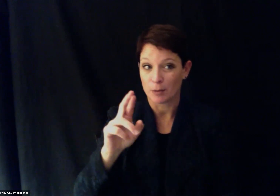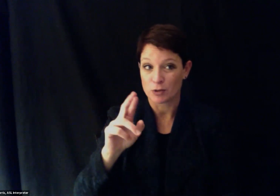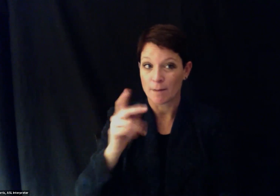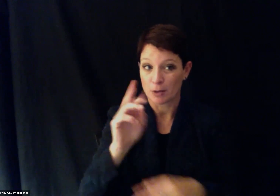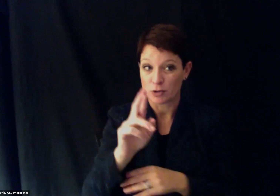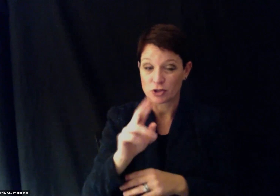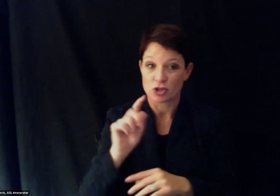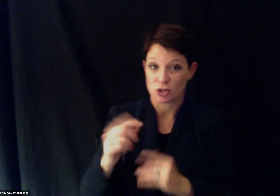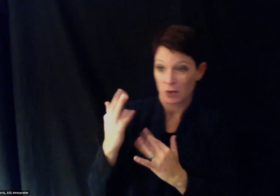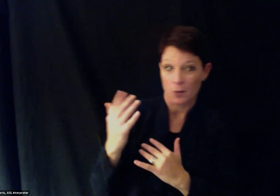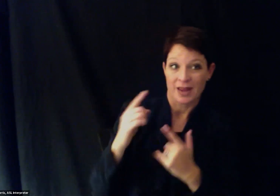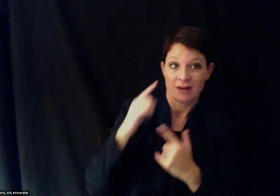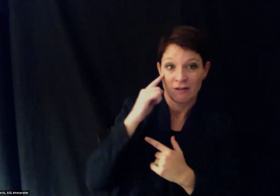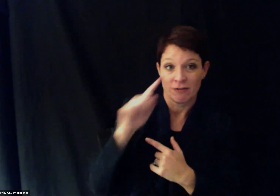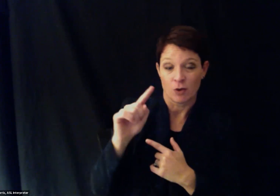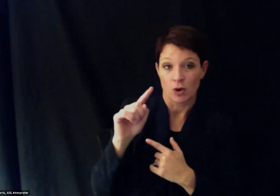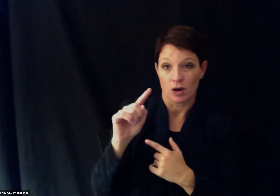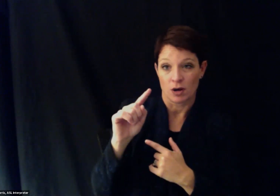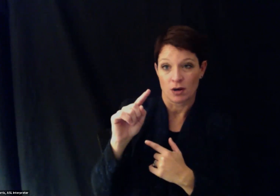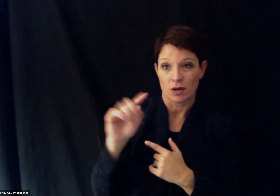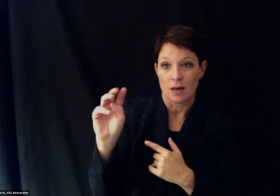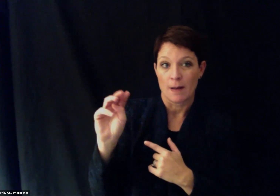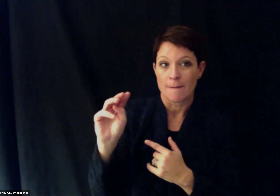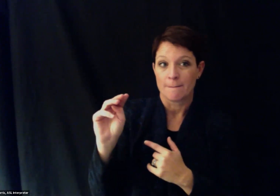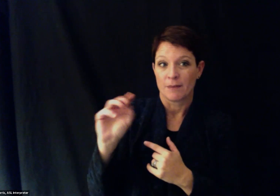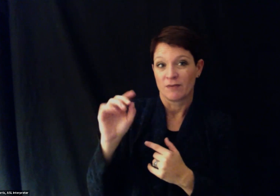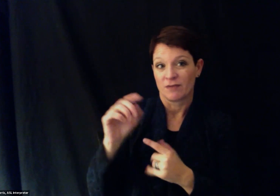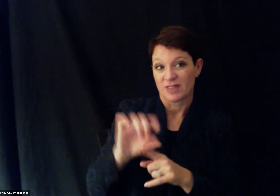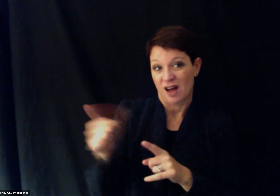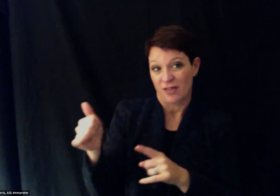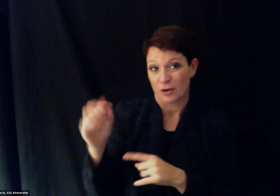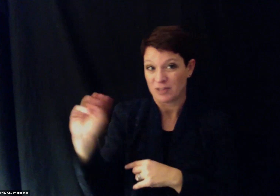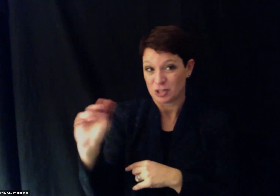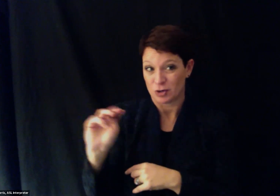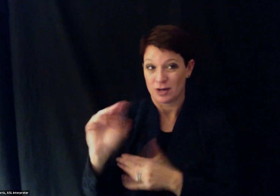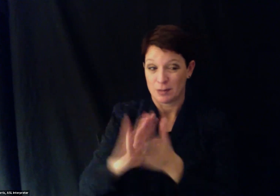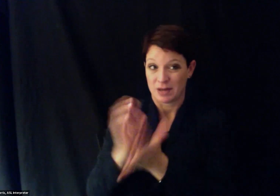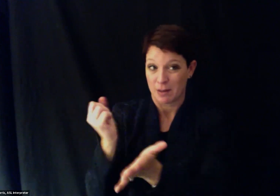sense to wait for word to get a booster from one of those other manufacturers?